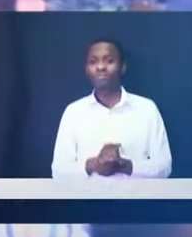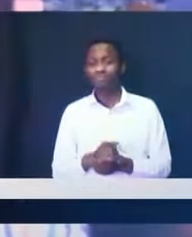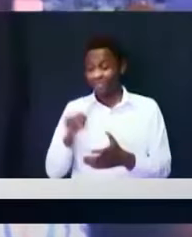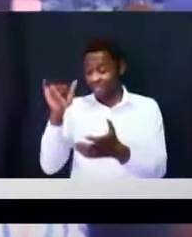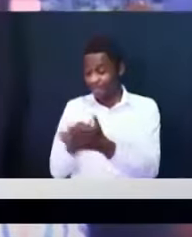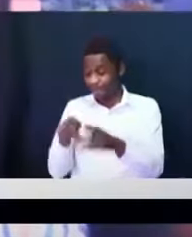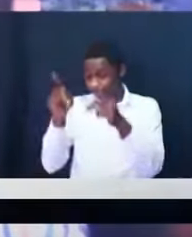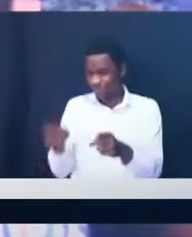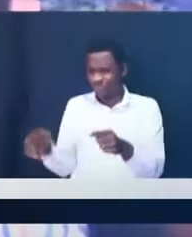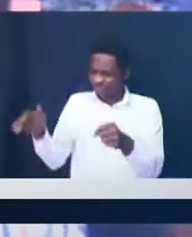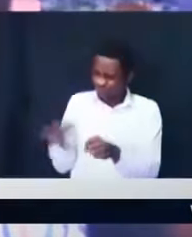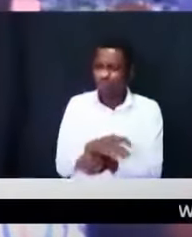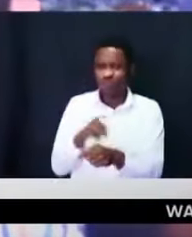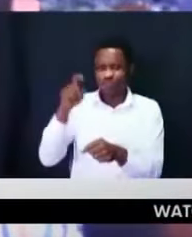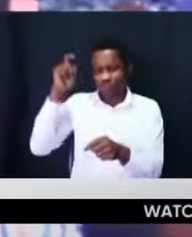of